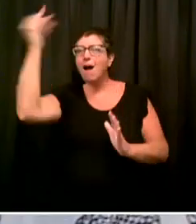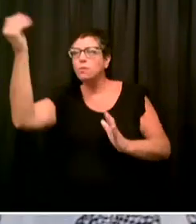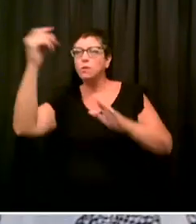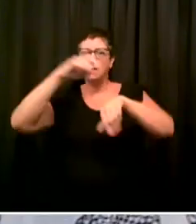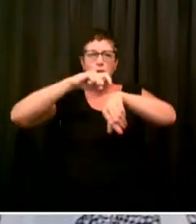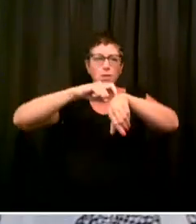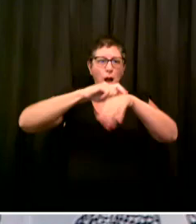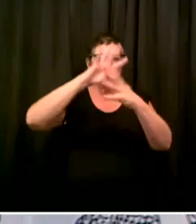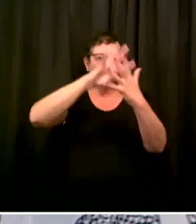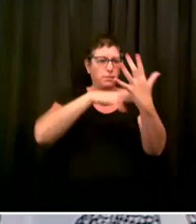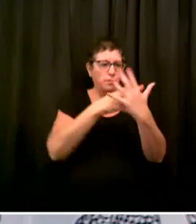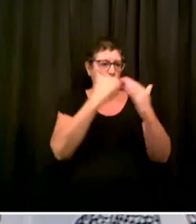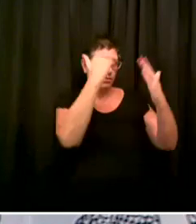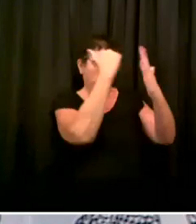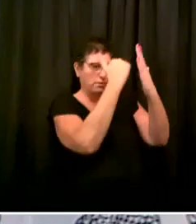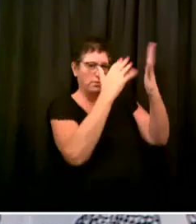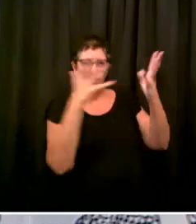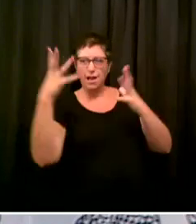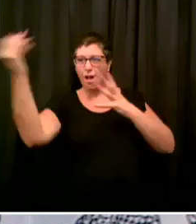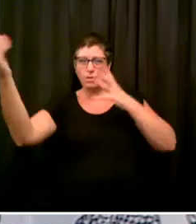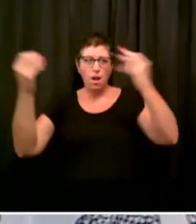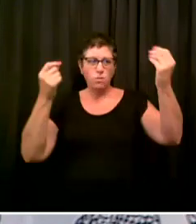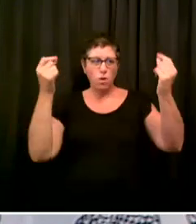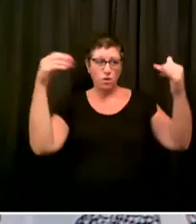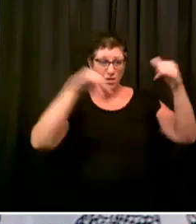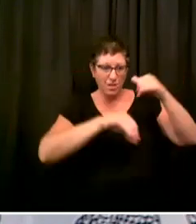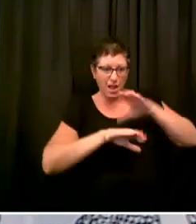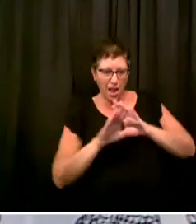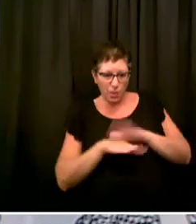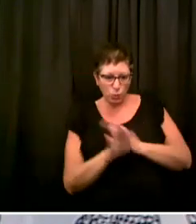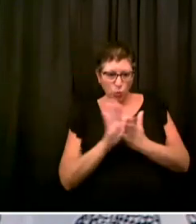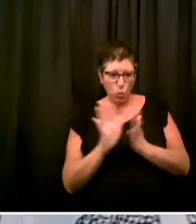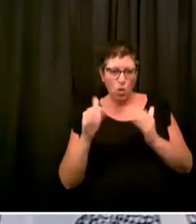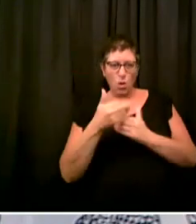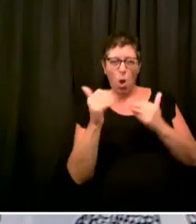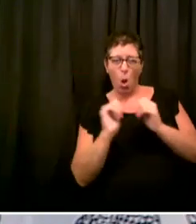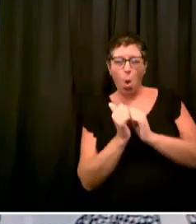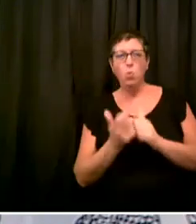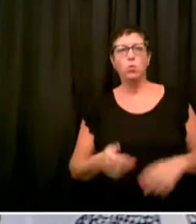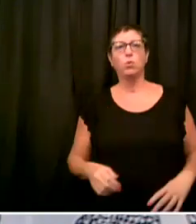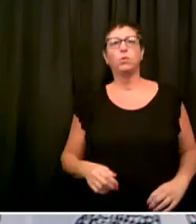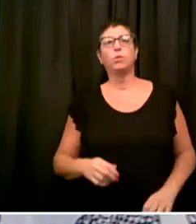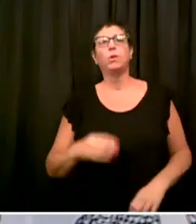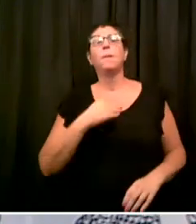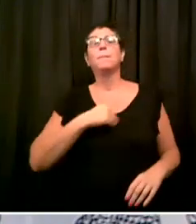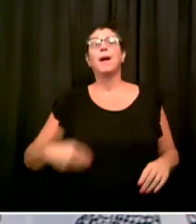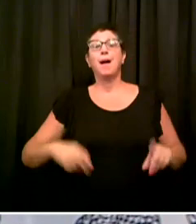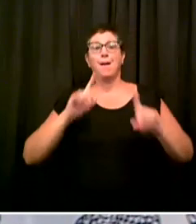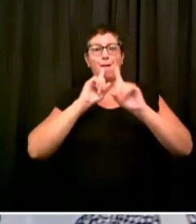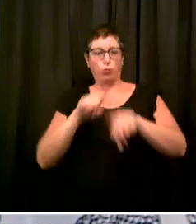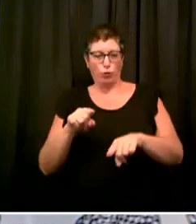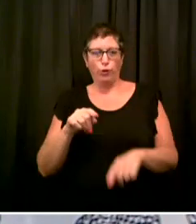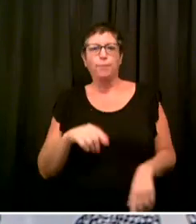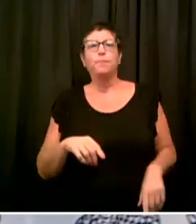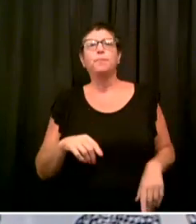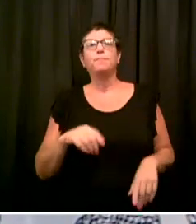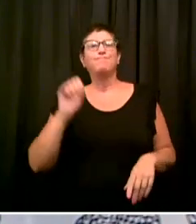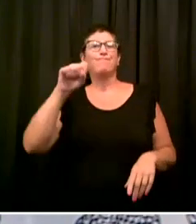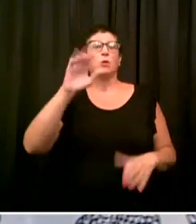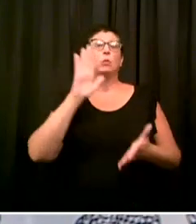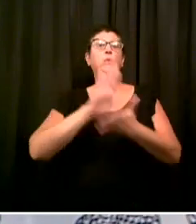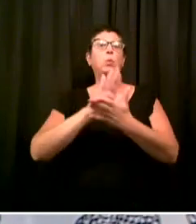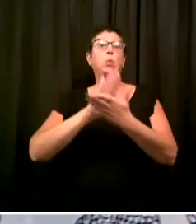point, again, I don't think the costs are particularly extensive if you're talking about, and schools have done this for a variety of